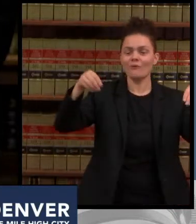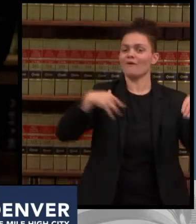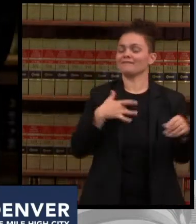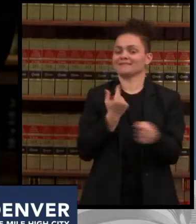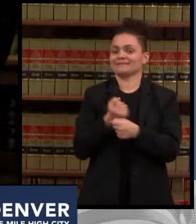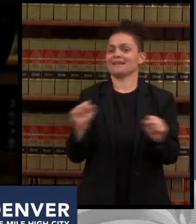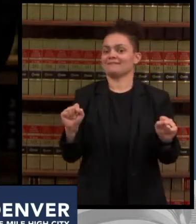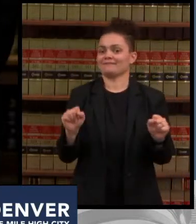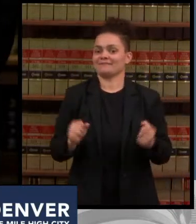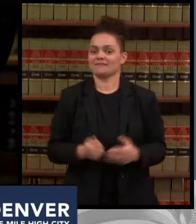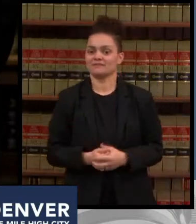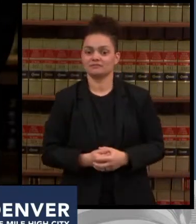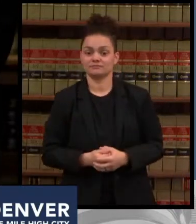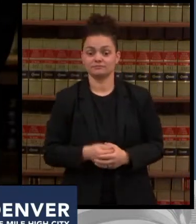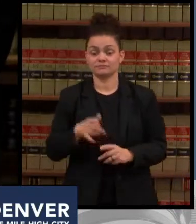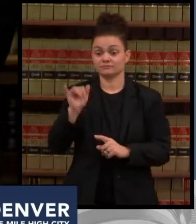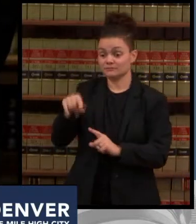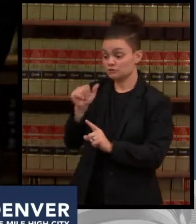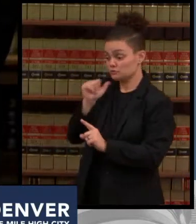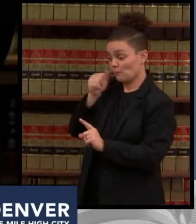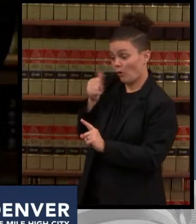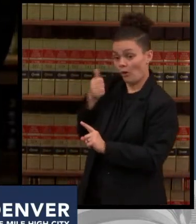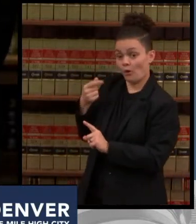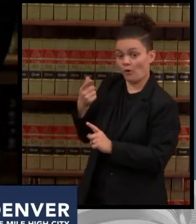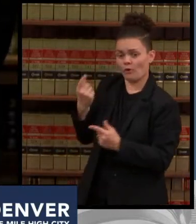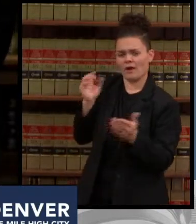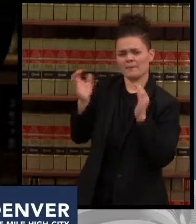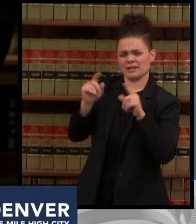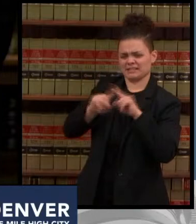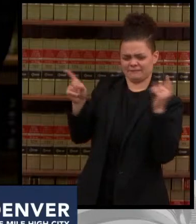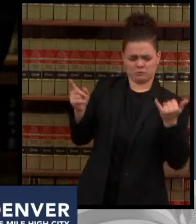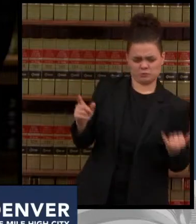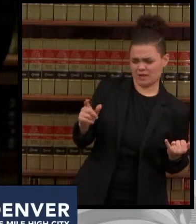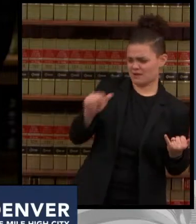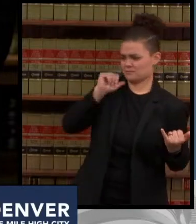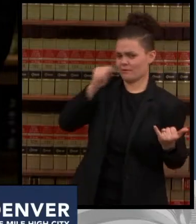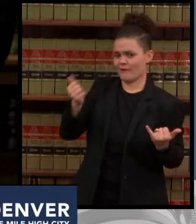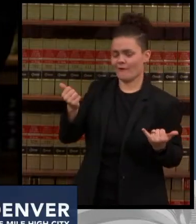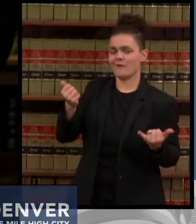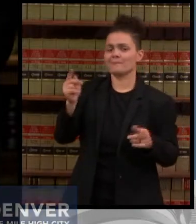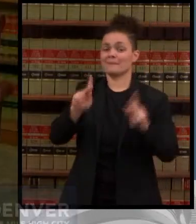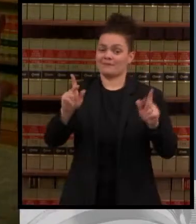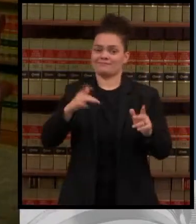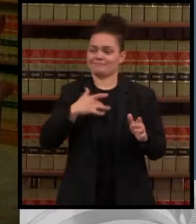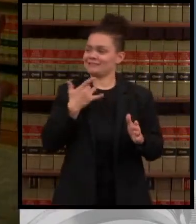today? Tomorrow, the people of Jefferson County and the metro area will be safer than they are today.